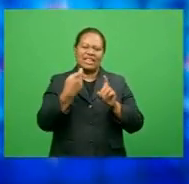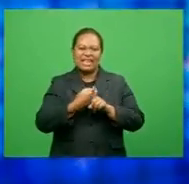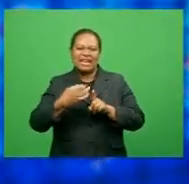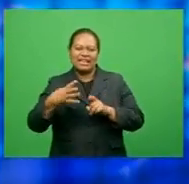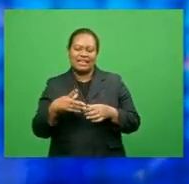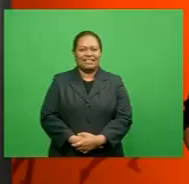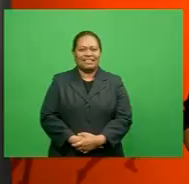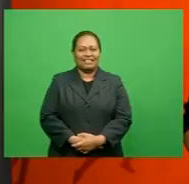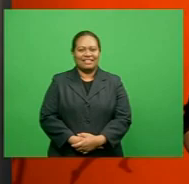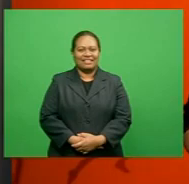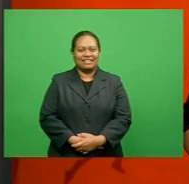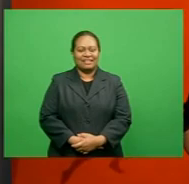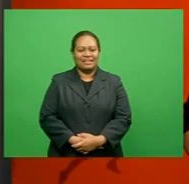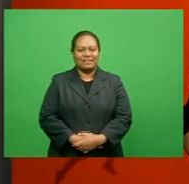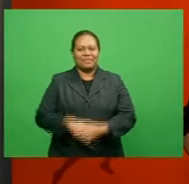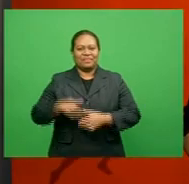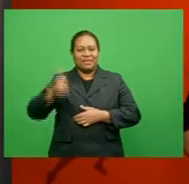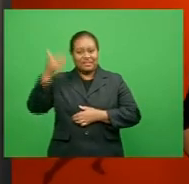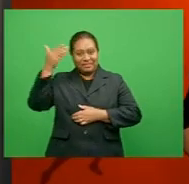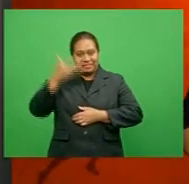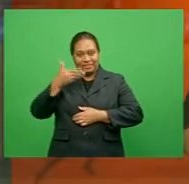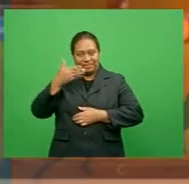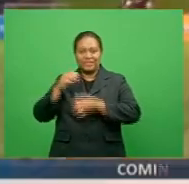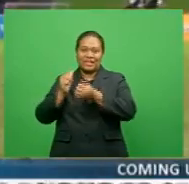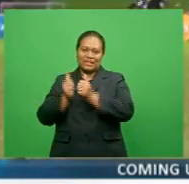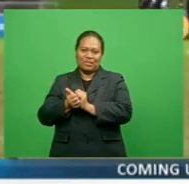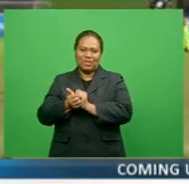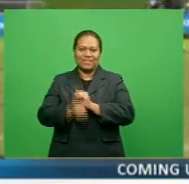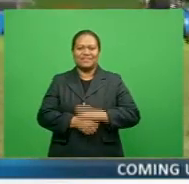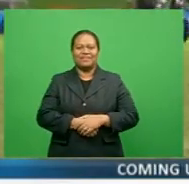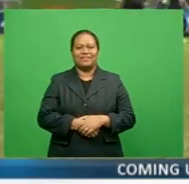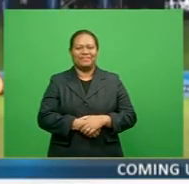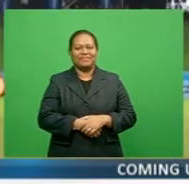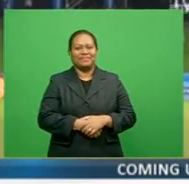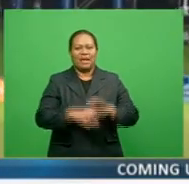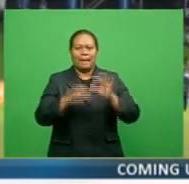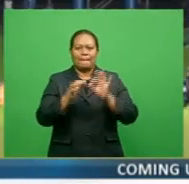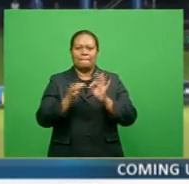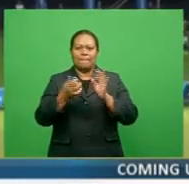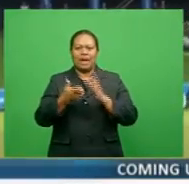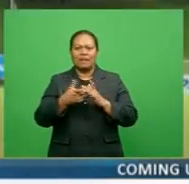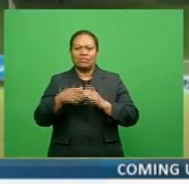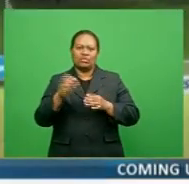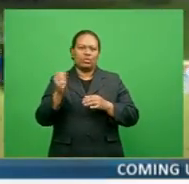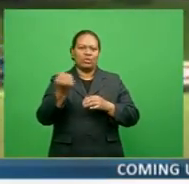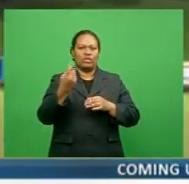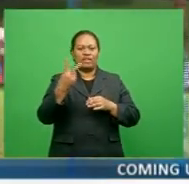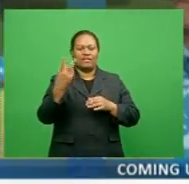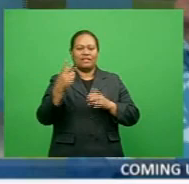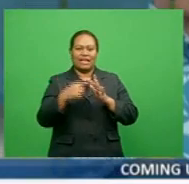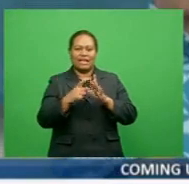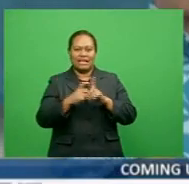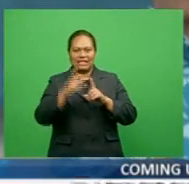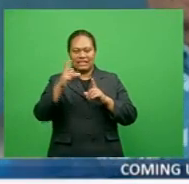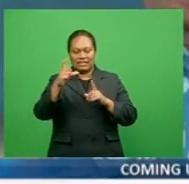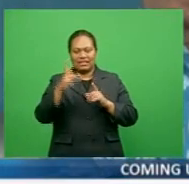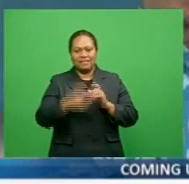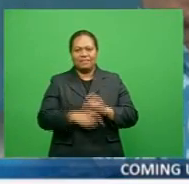in sports. Good evening. Ahead in sports, Ba out to win 25th IBC